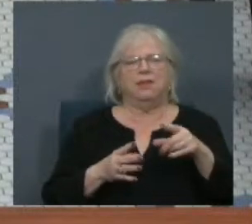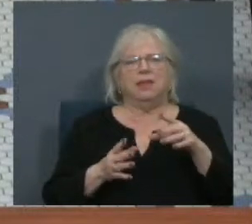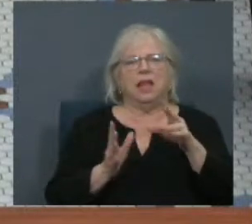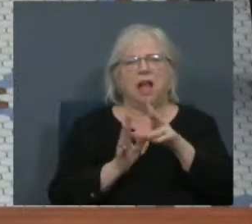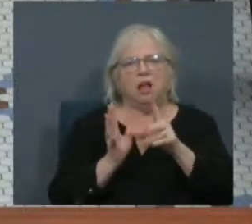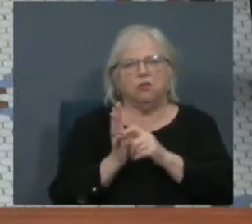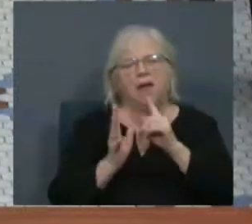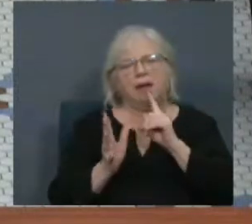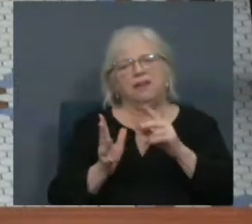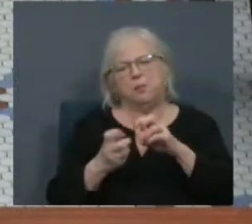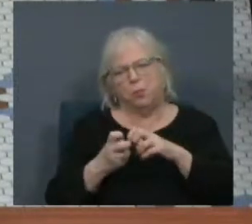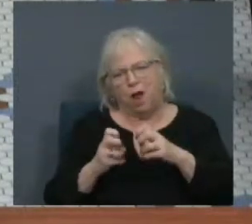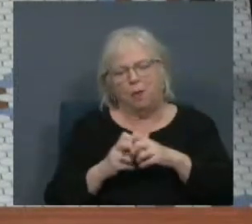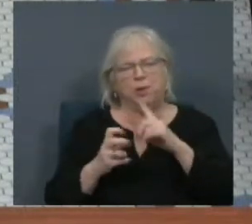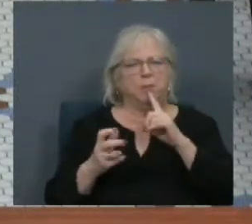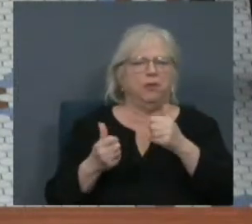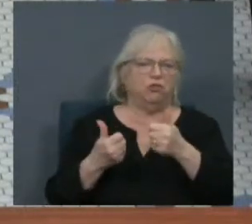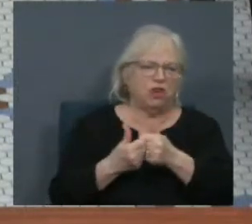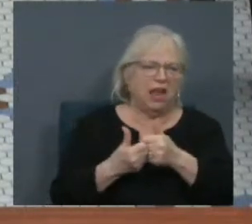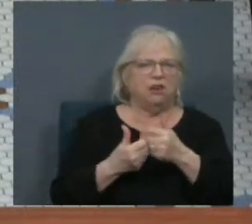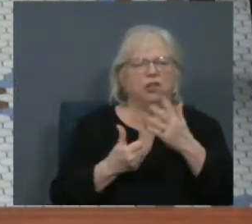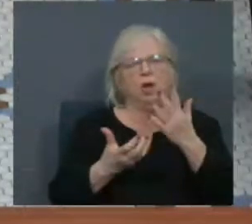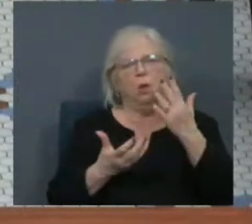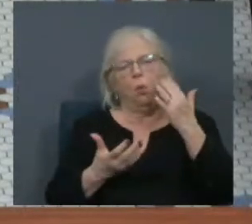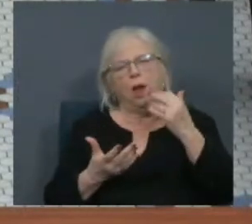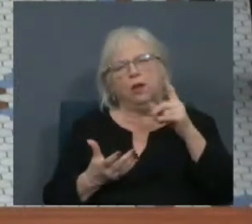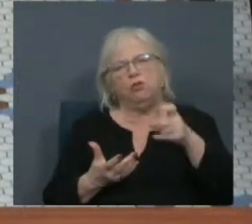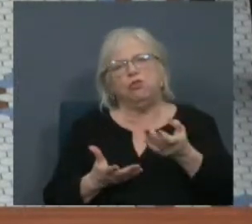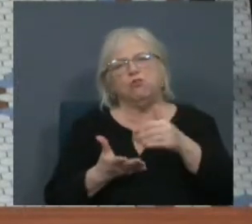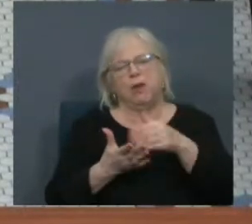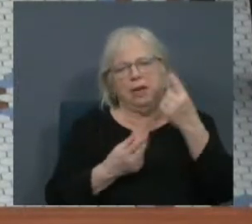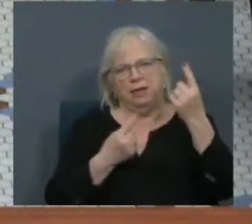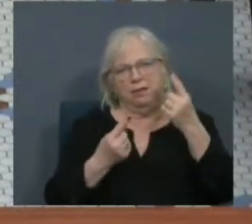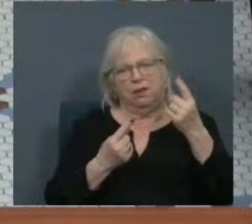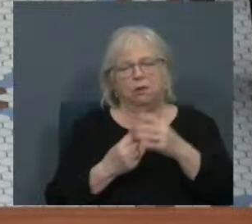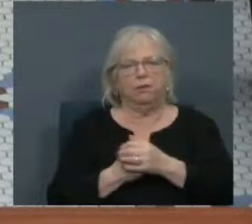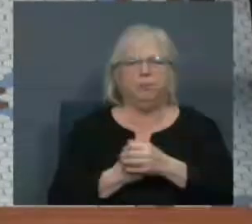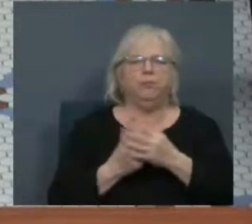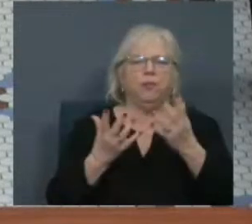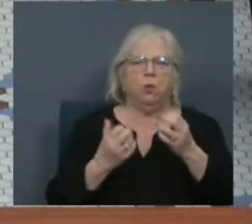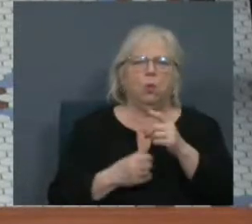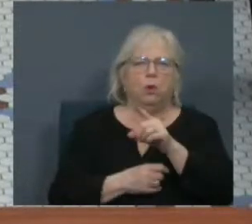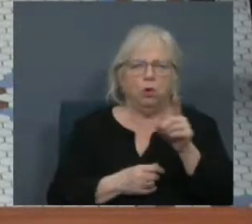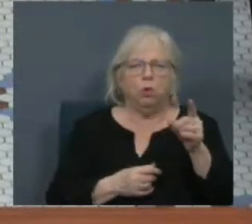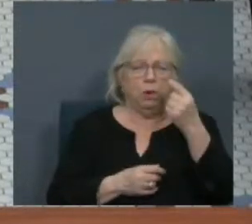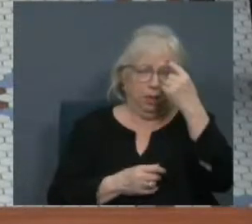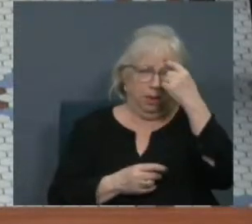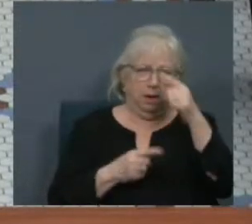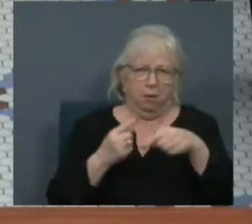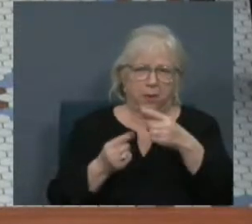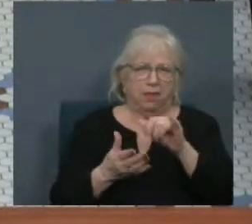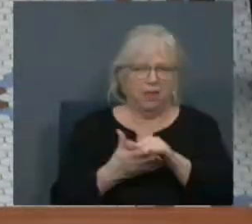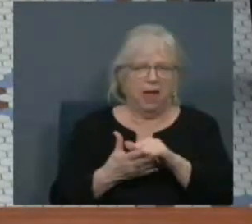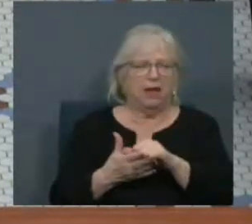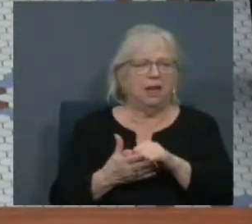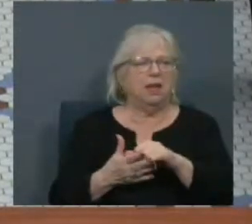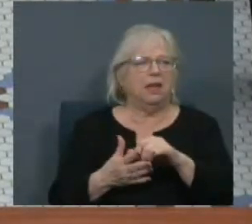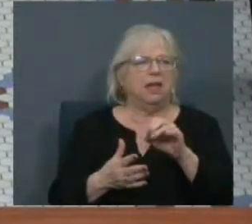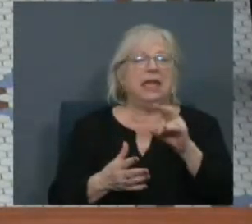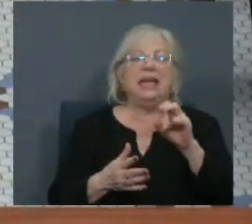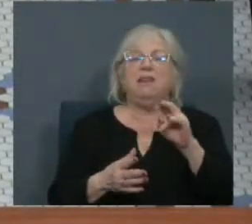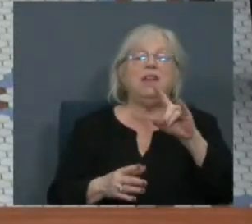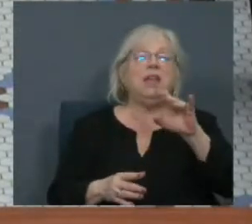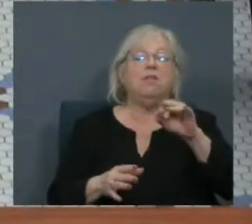why it's challenging, why you should reconsider. I want you to think about that as, even if you vote for